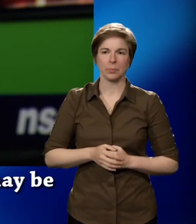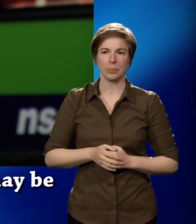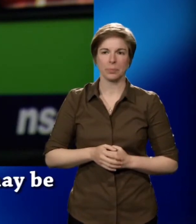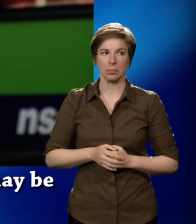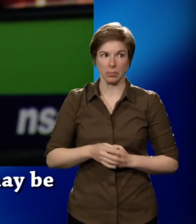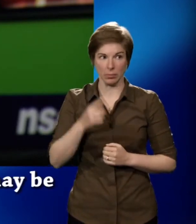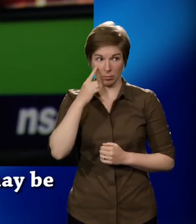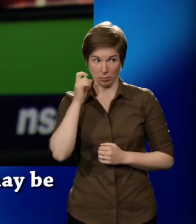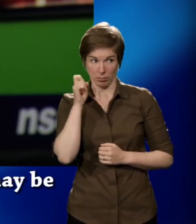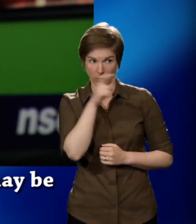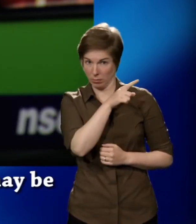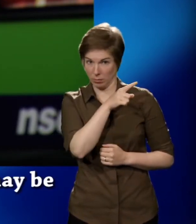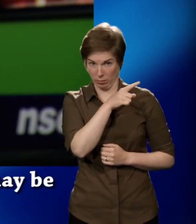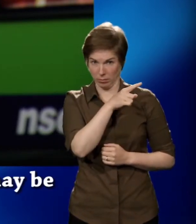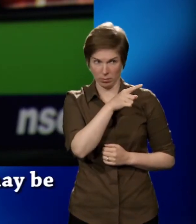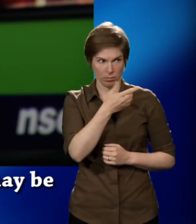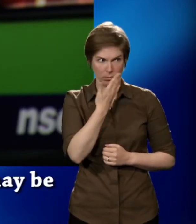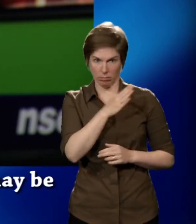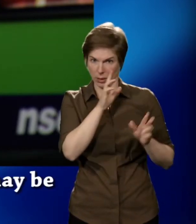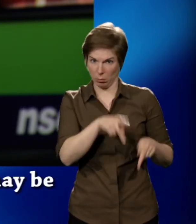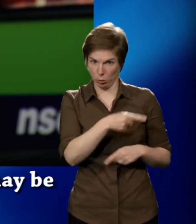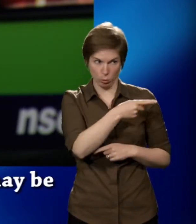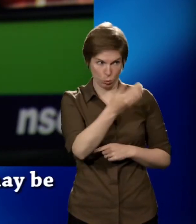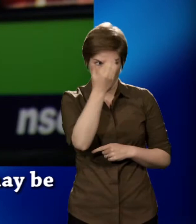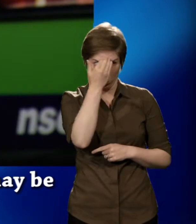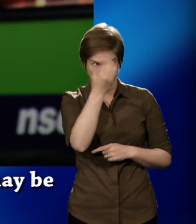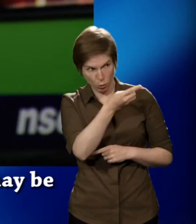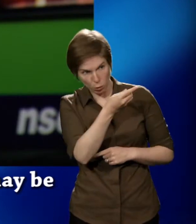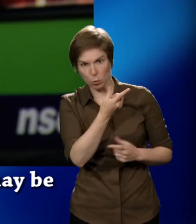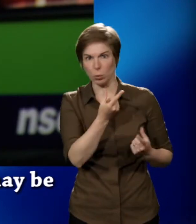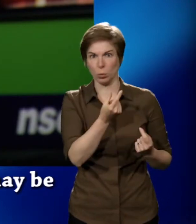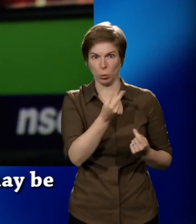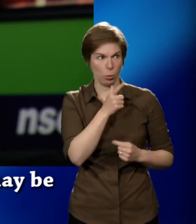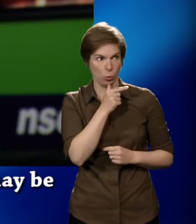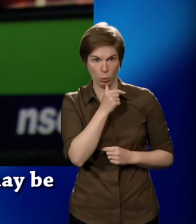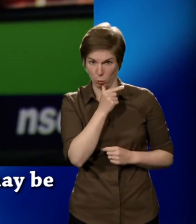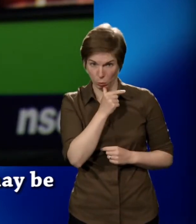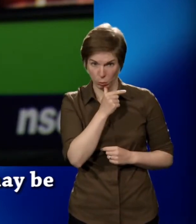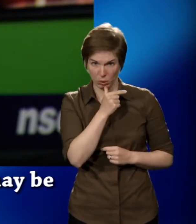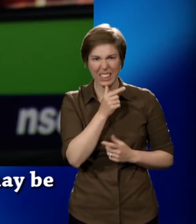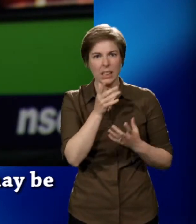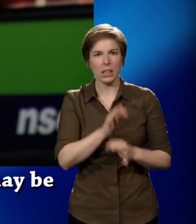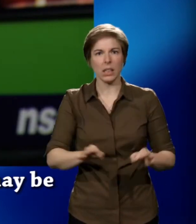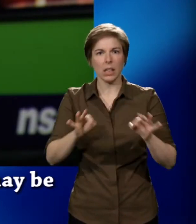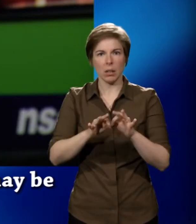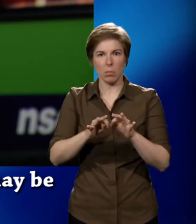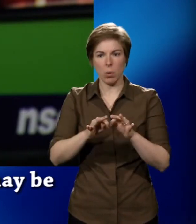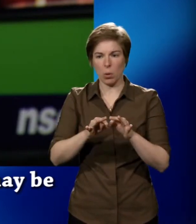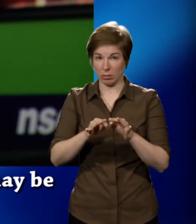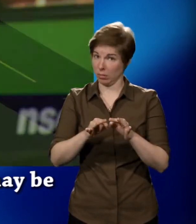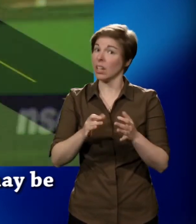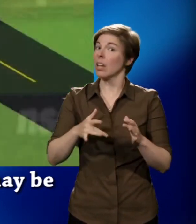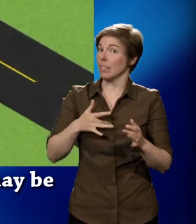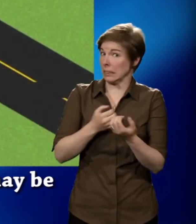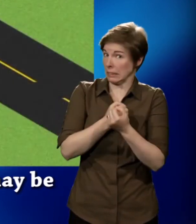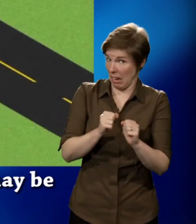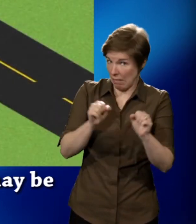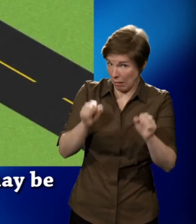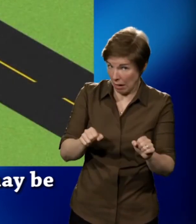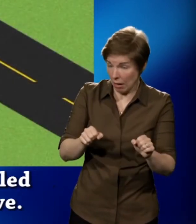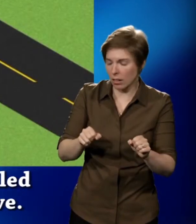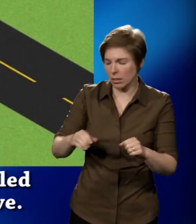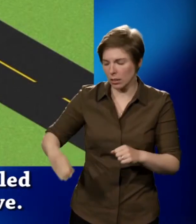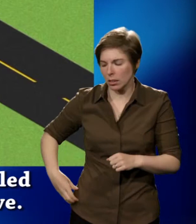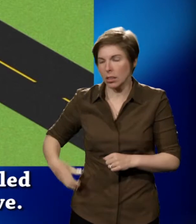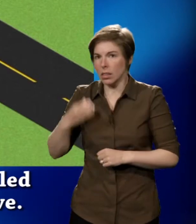you're aware of where a suspect may be, and it's safe to do so, call